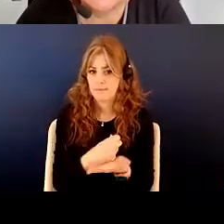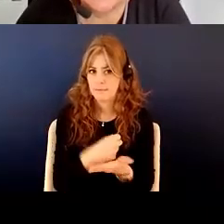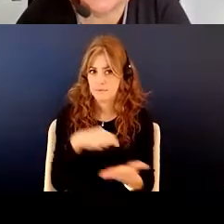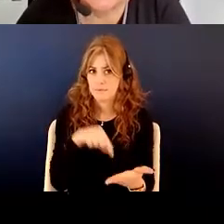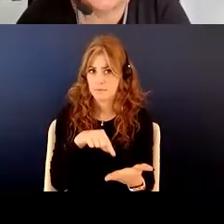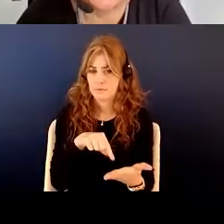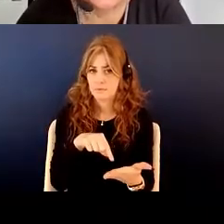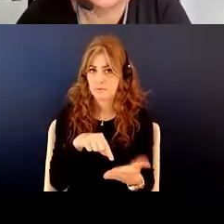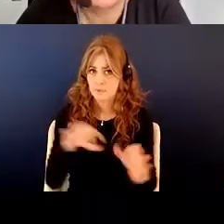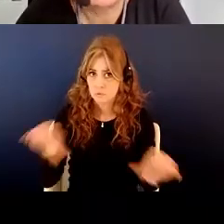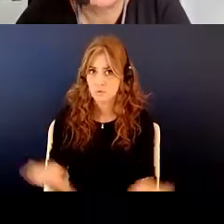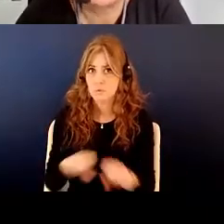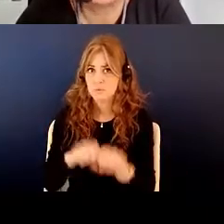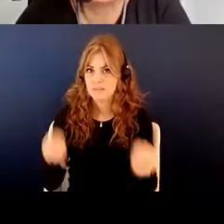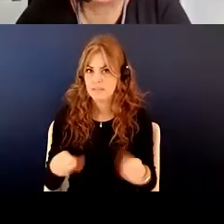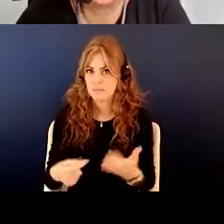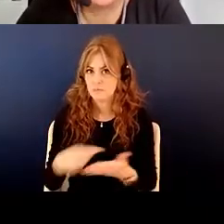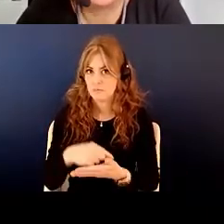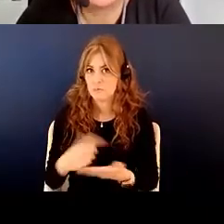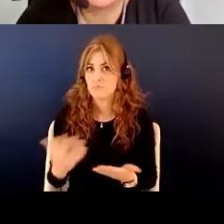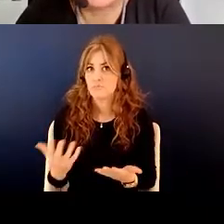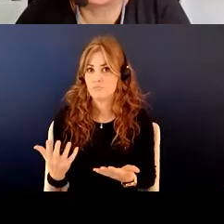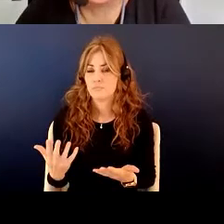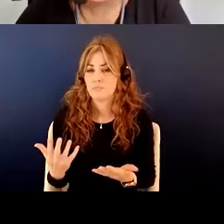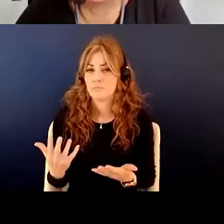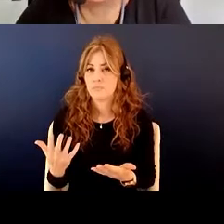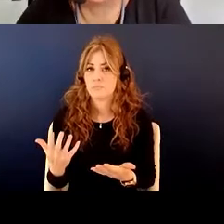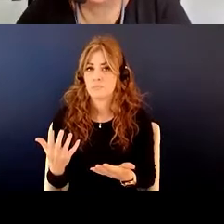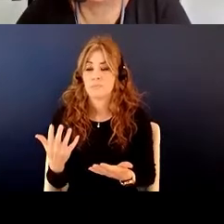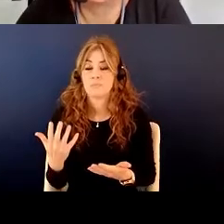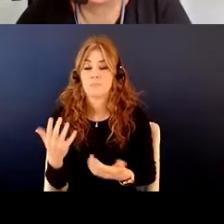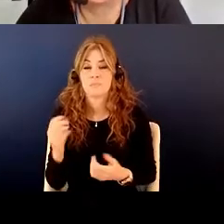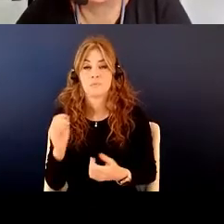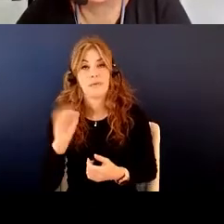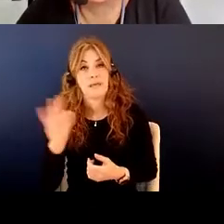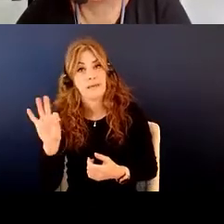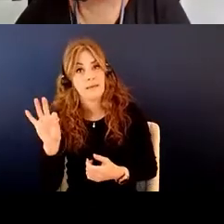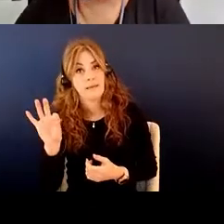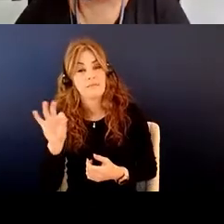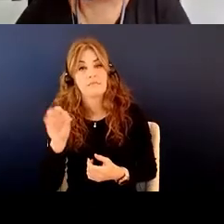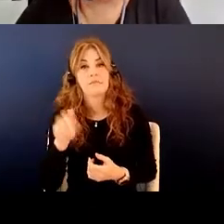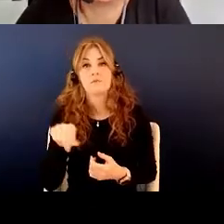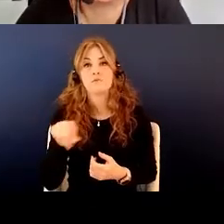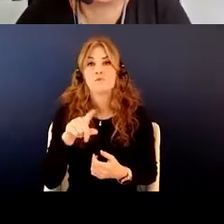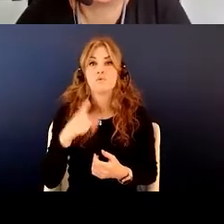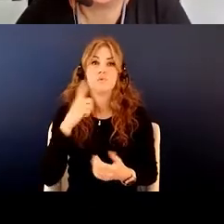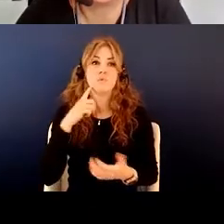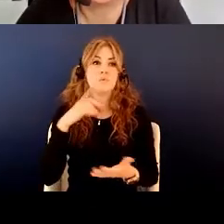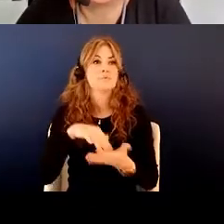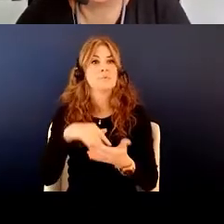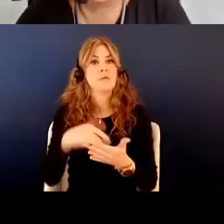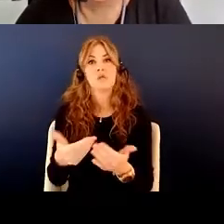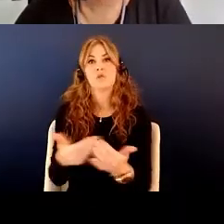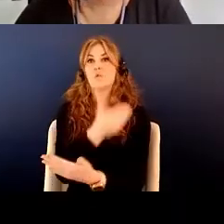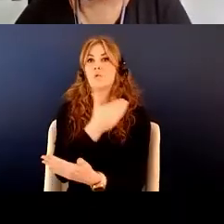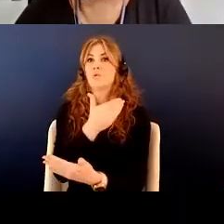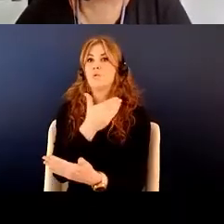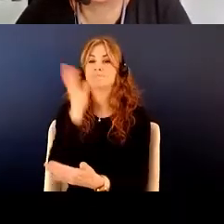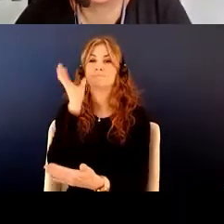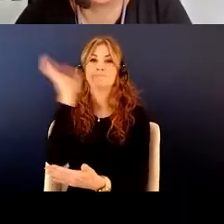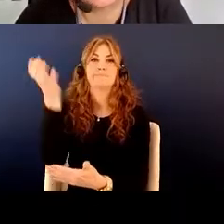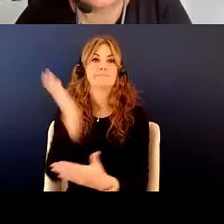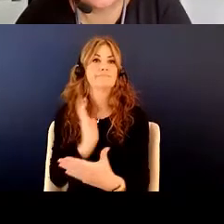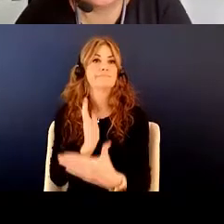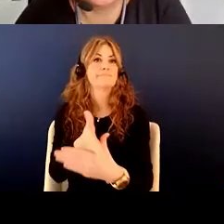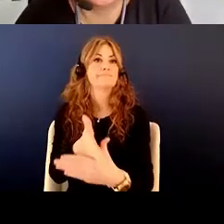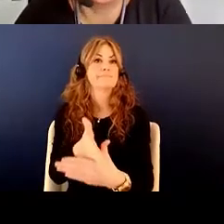a systematic review? And what I mean by that is if, you're interested in studying a brand new intervention, that was